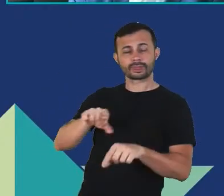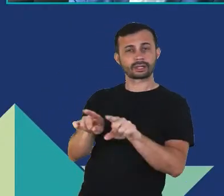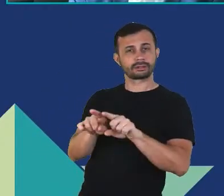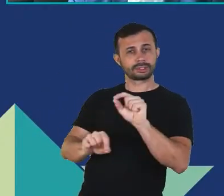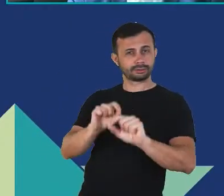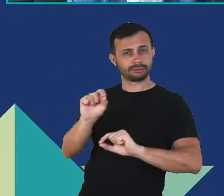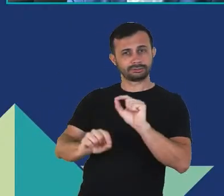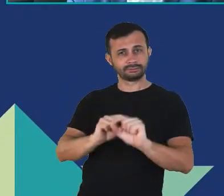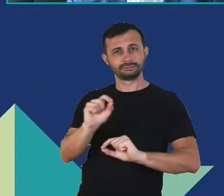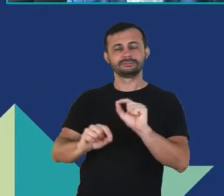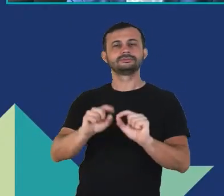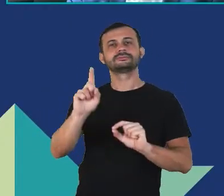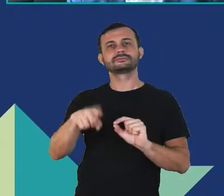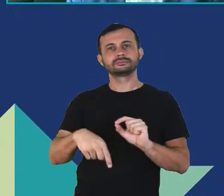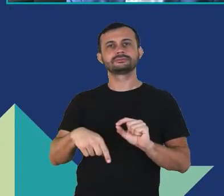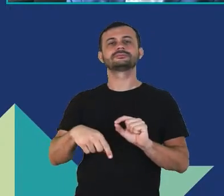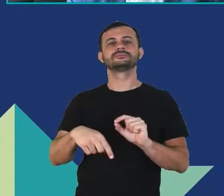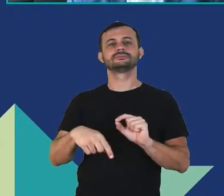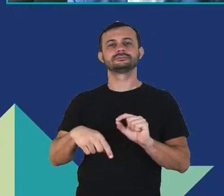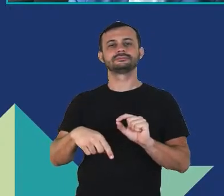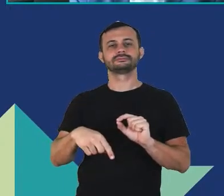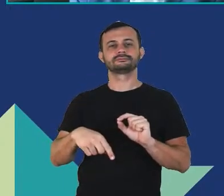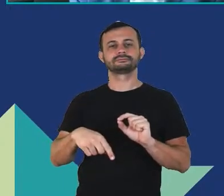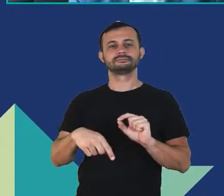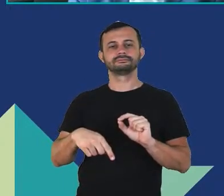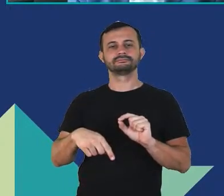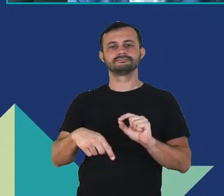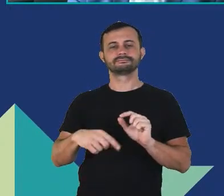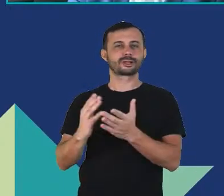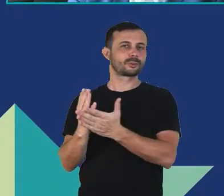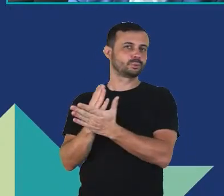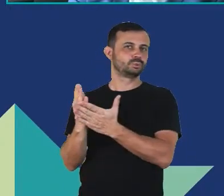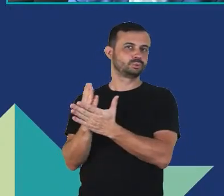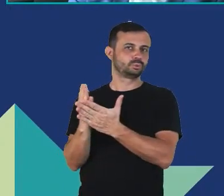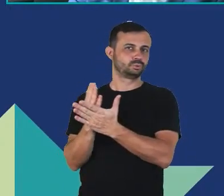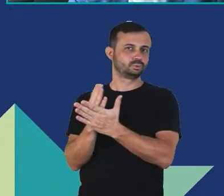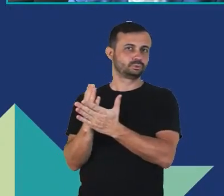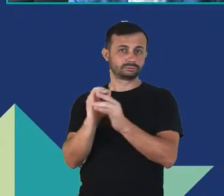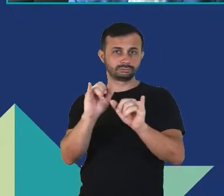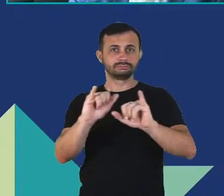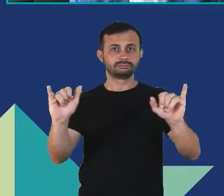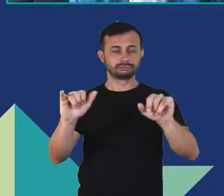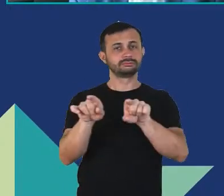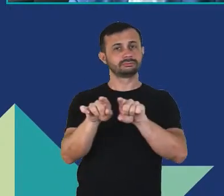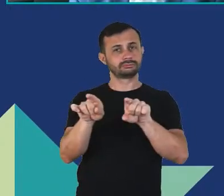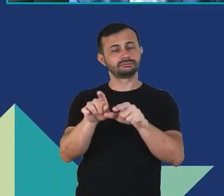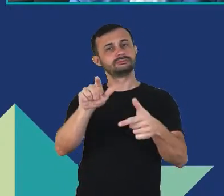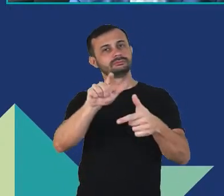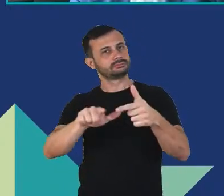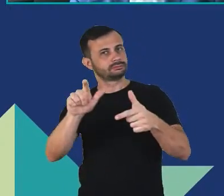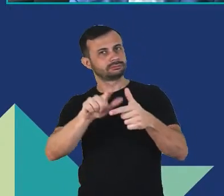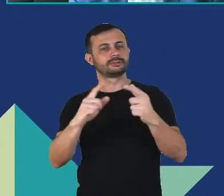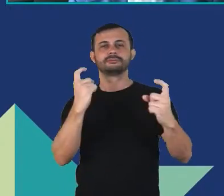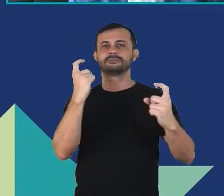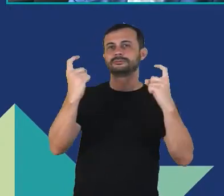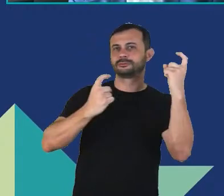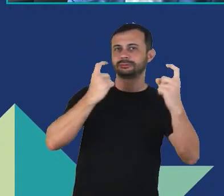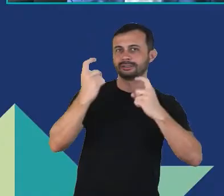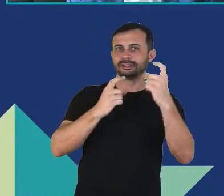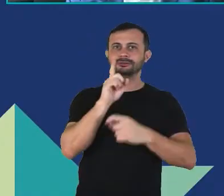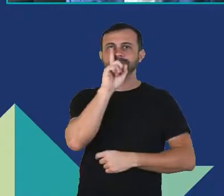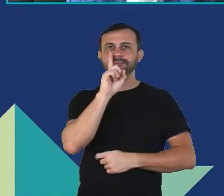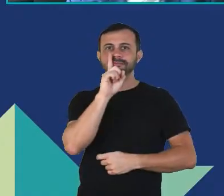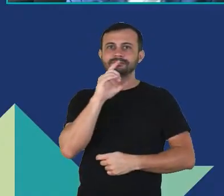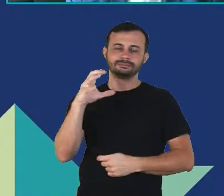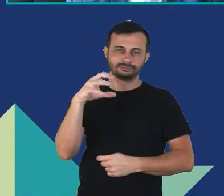concerns, and risks as soon as possible. For anybody in the room, and especially the younger generation, especially